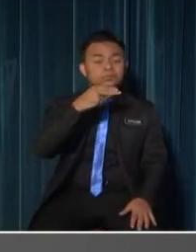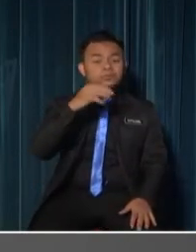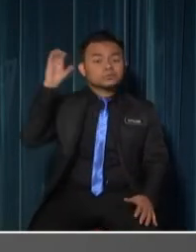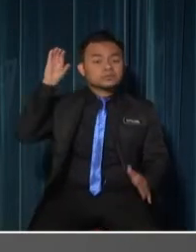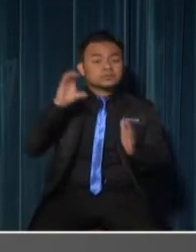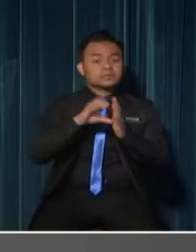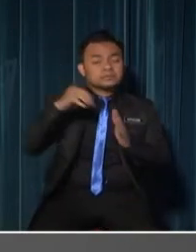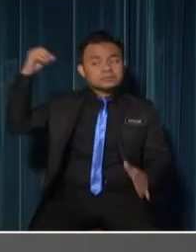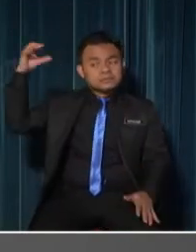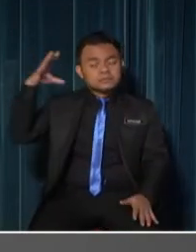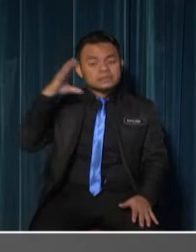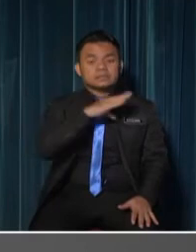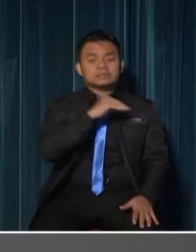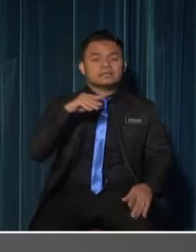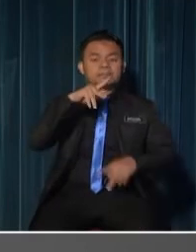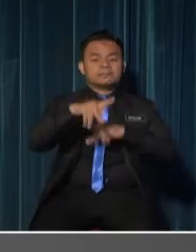planets.